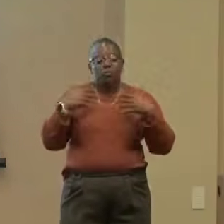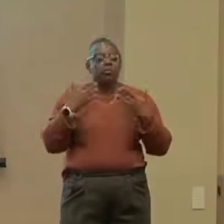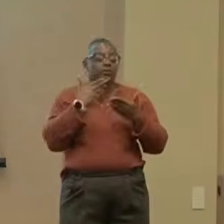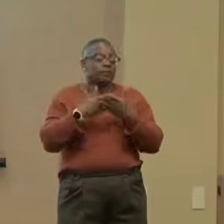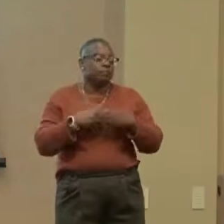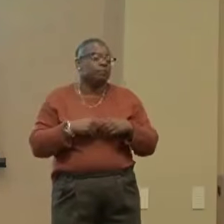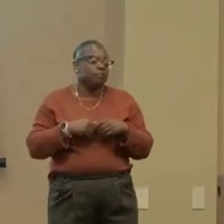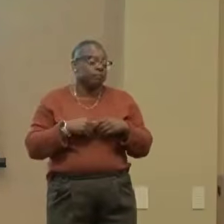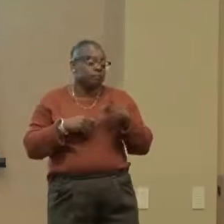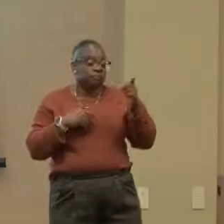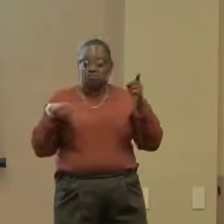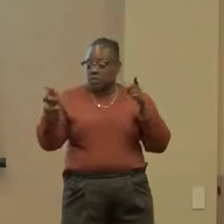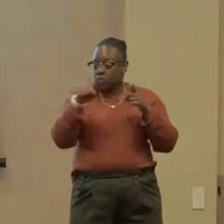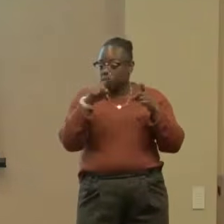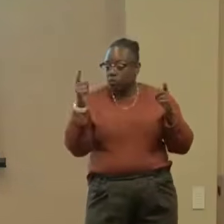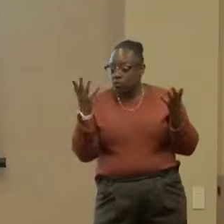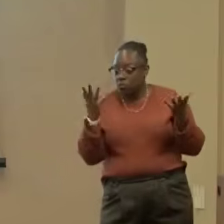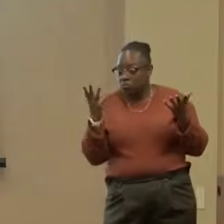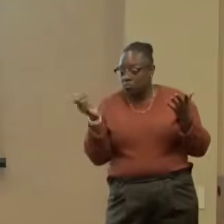to that, or?